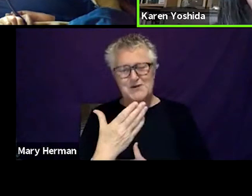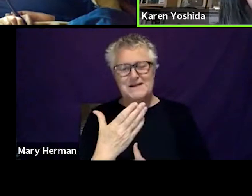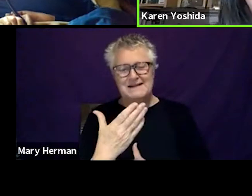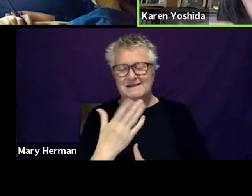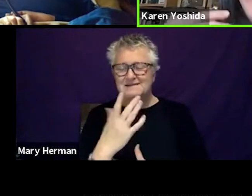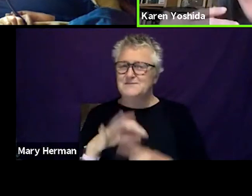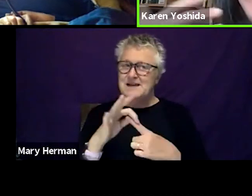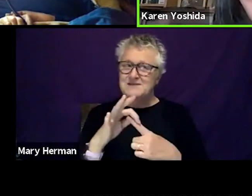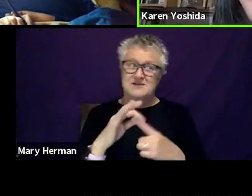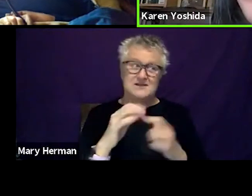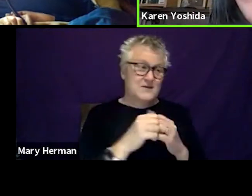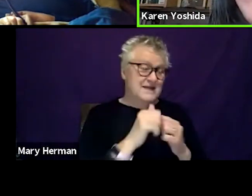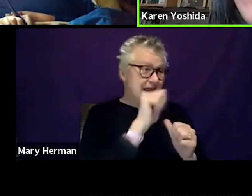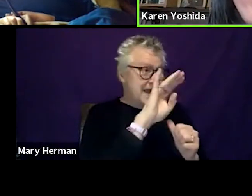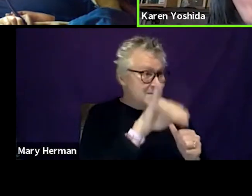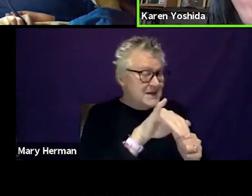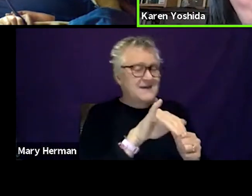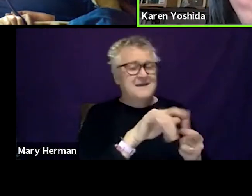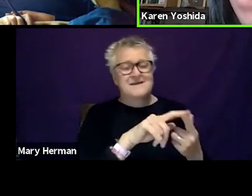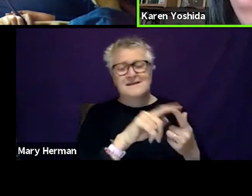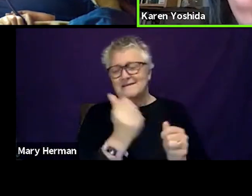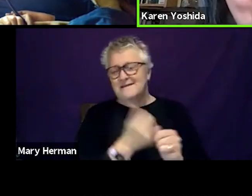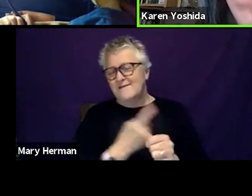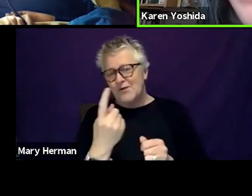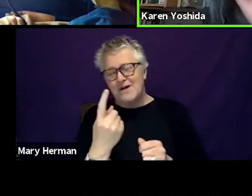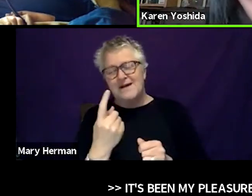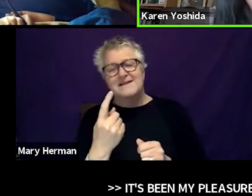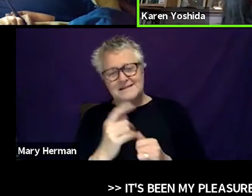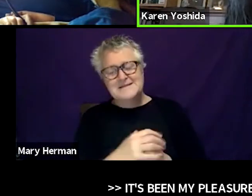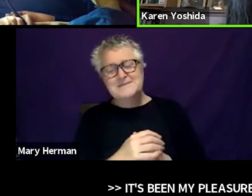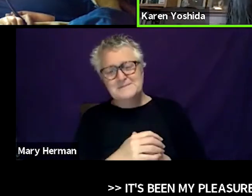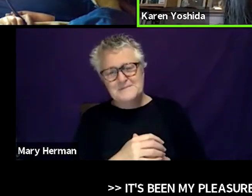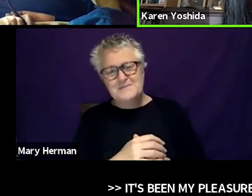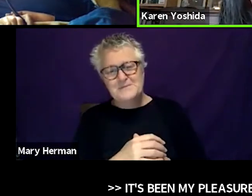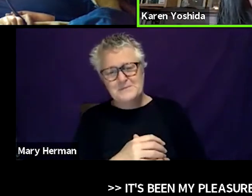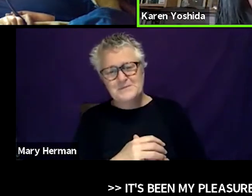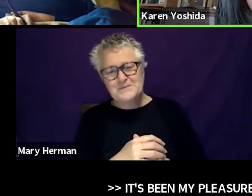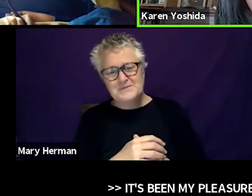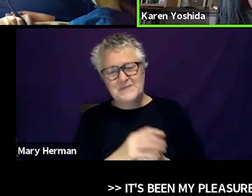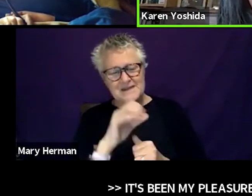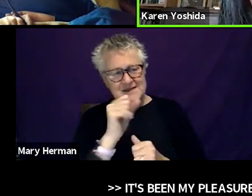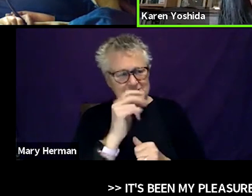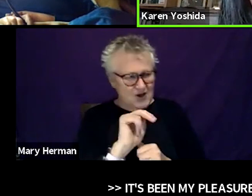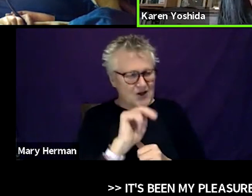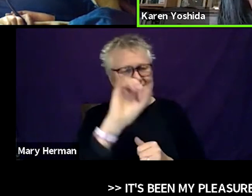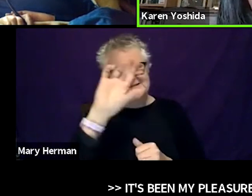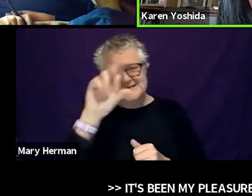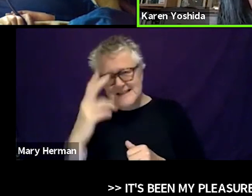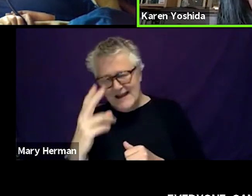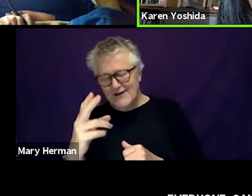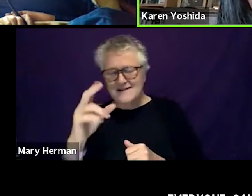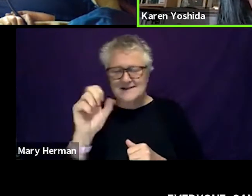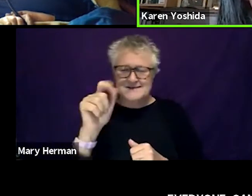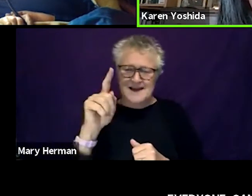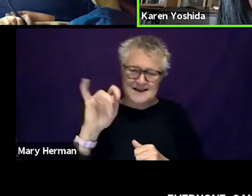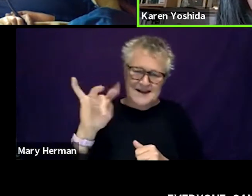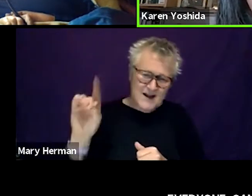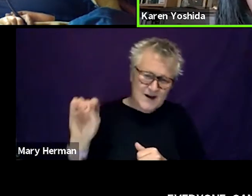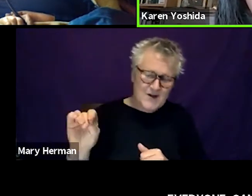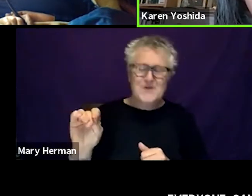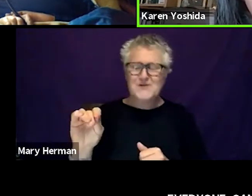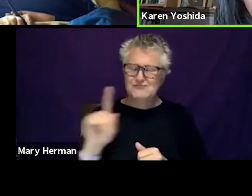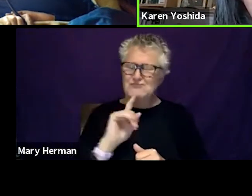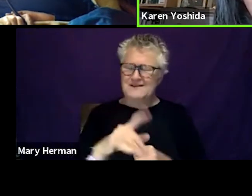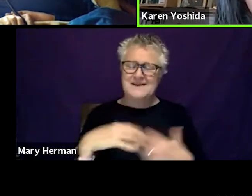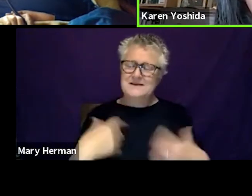Amy and everyone, Santiago and Sean, Sarah as well. So it's been really my privilege to